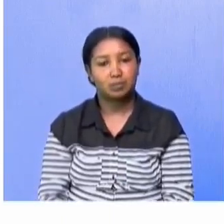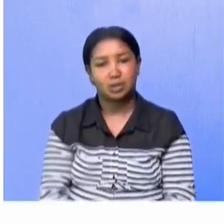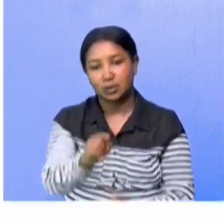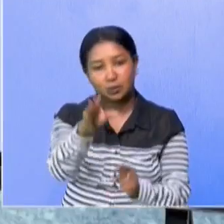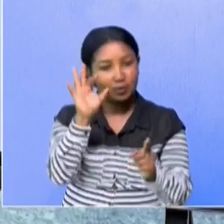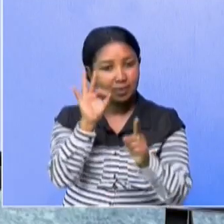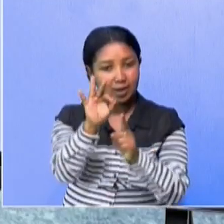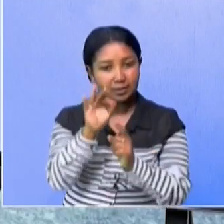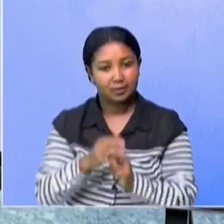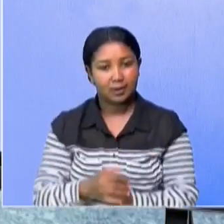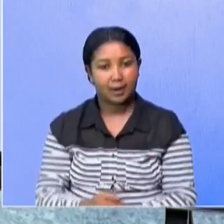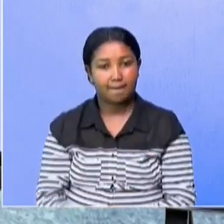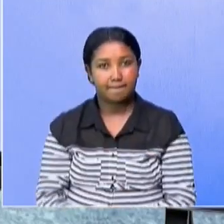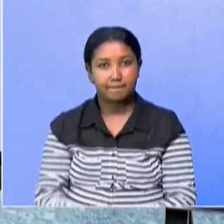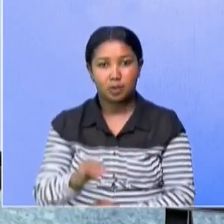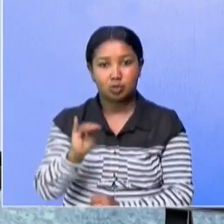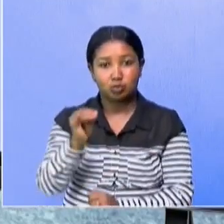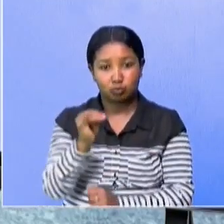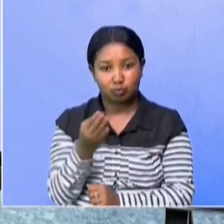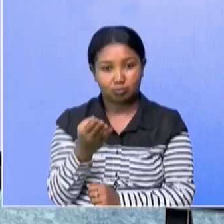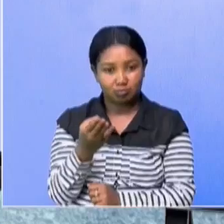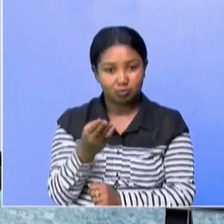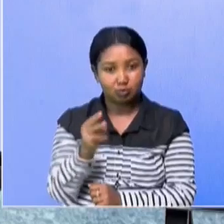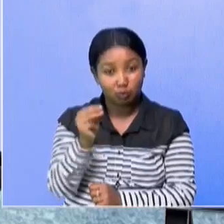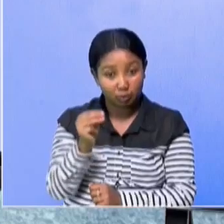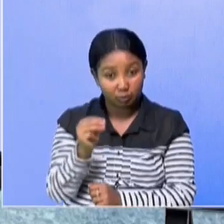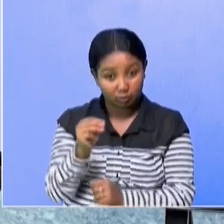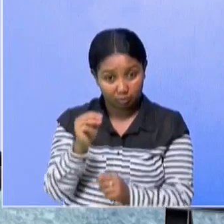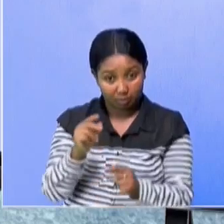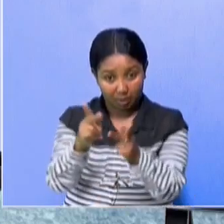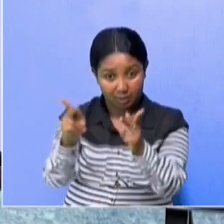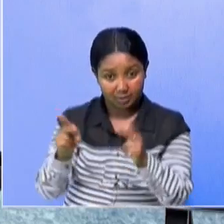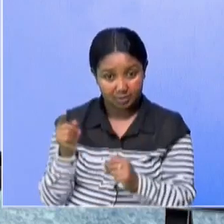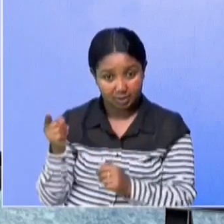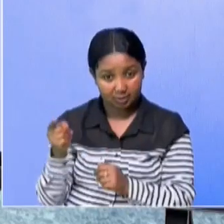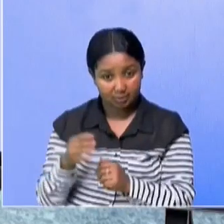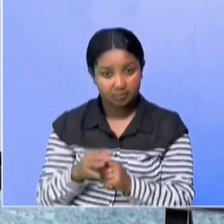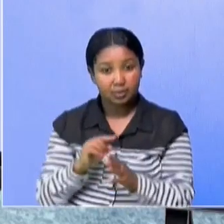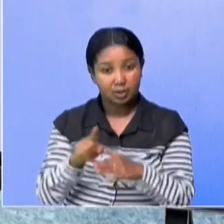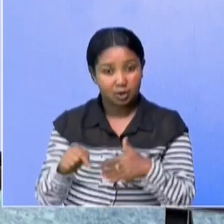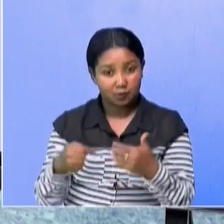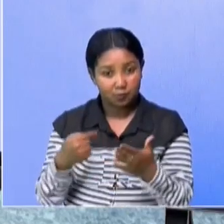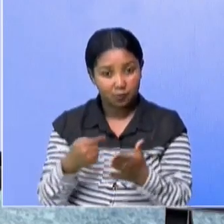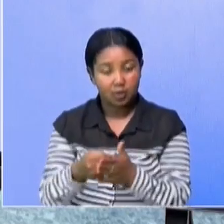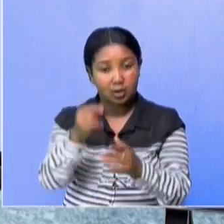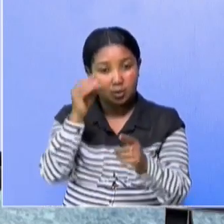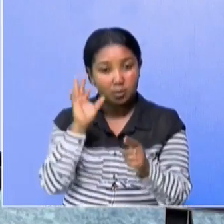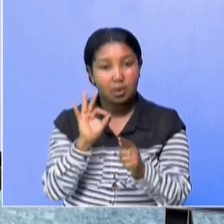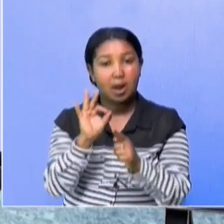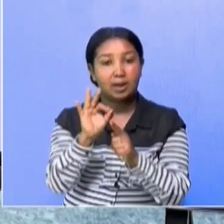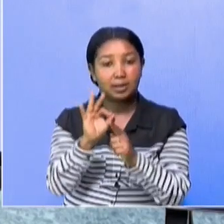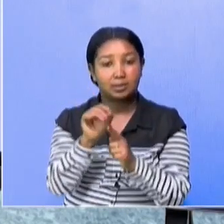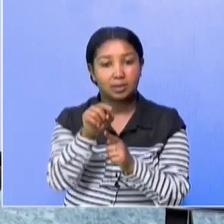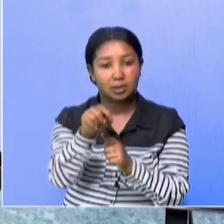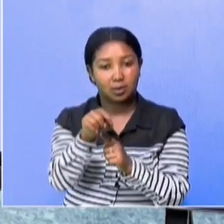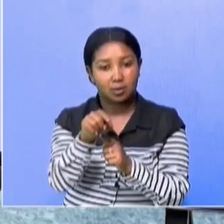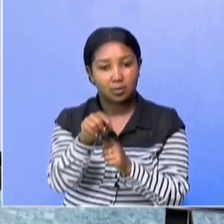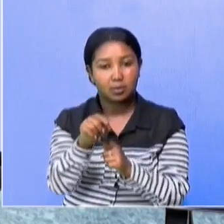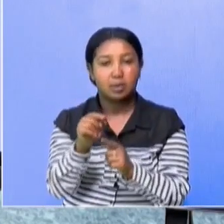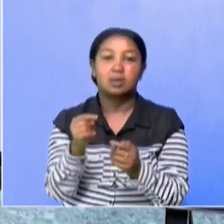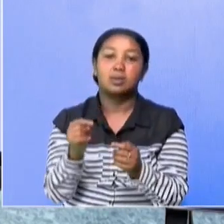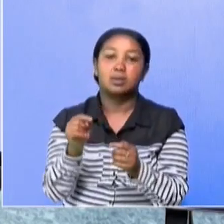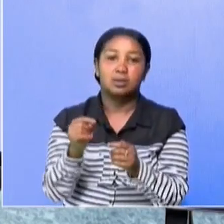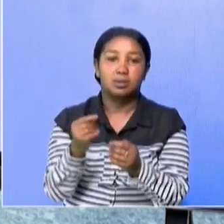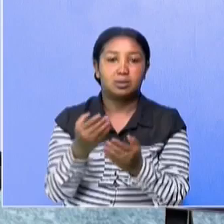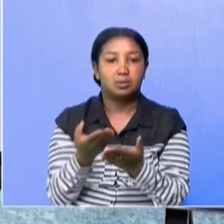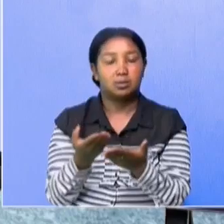plan. Entoto Park, that's a place. Yeah. Therefore, your plan is, we are planning, where are you